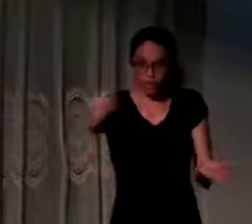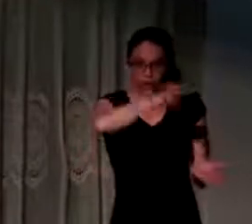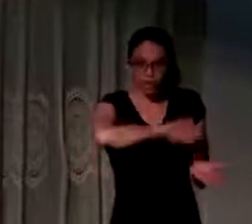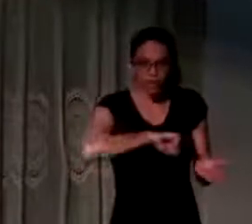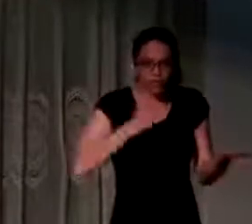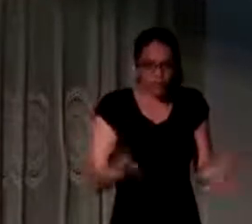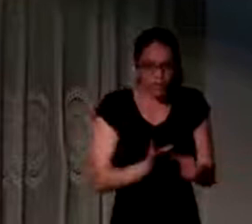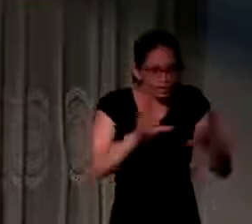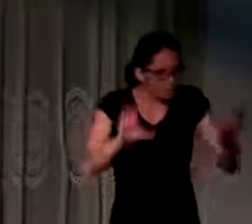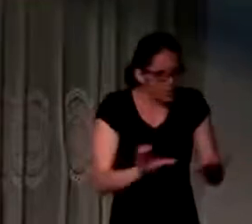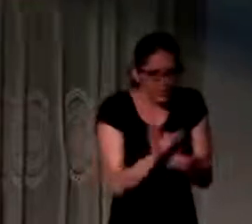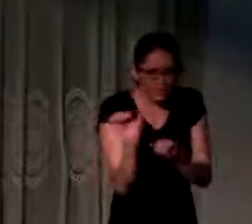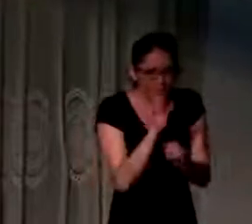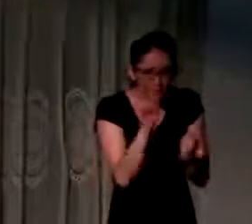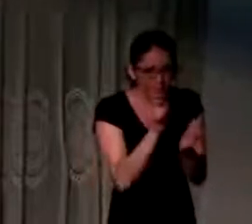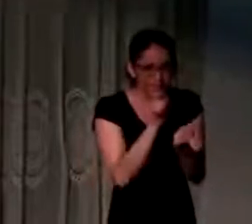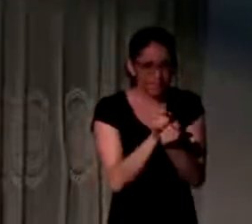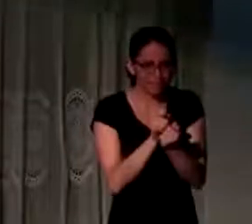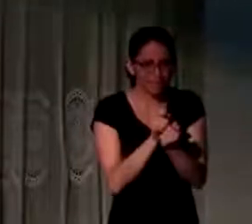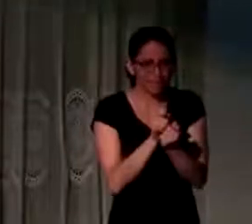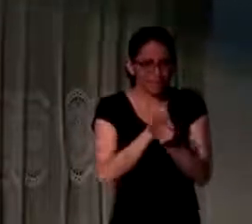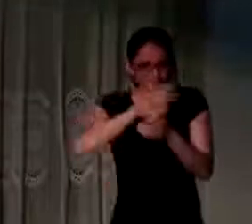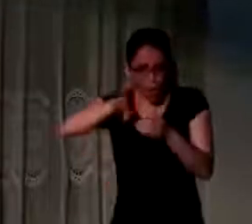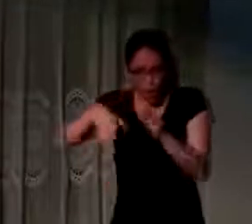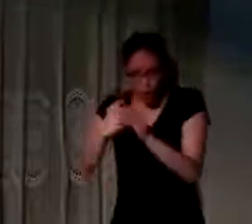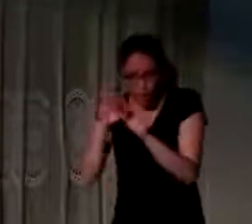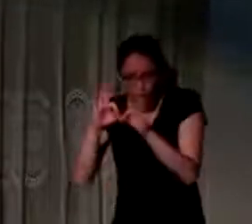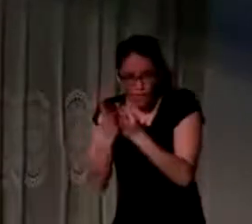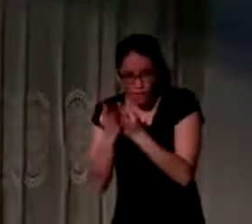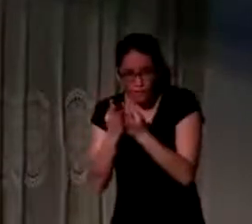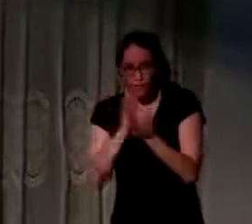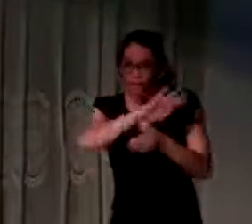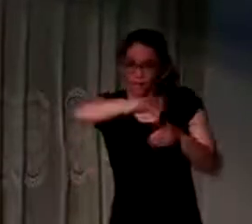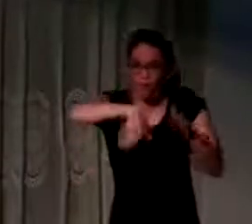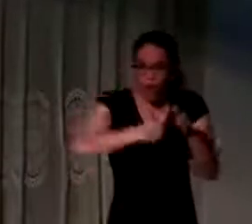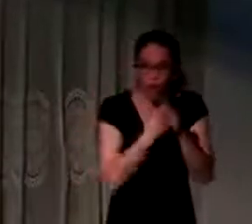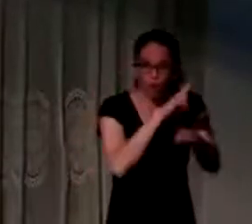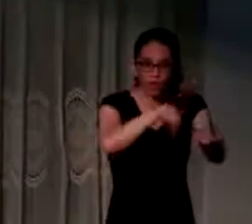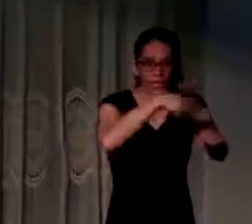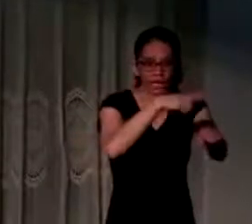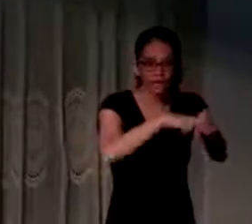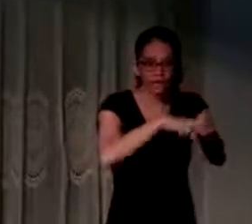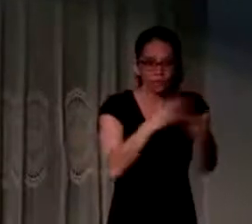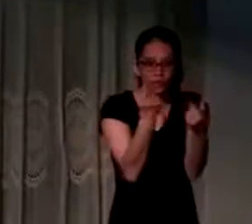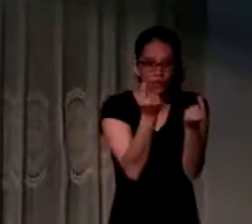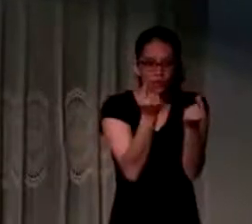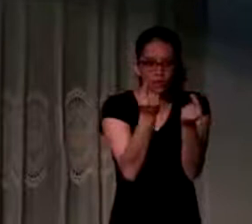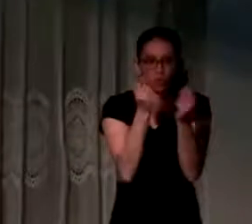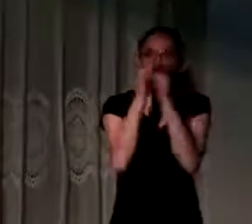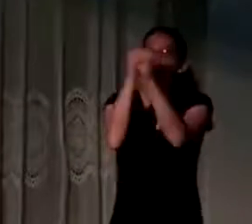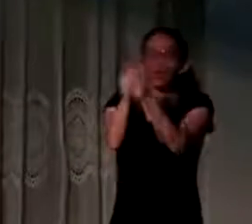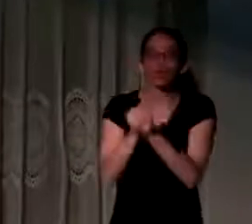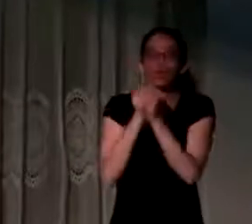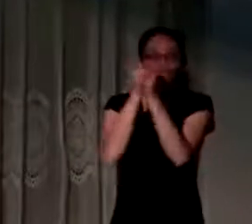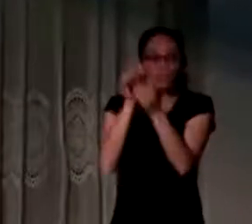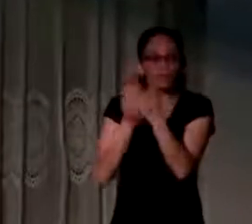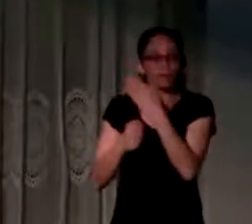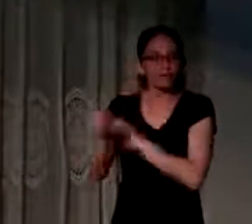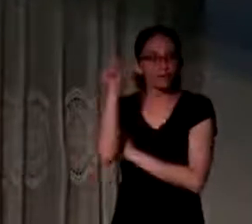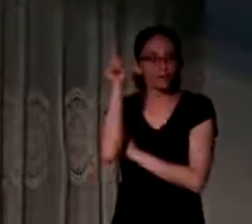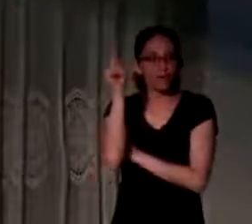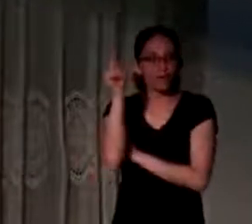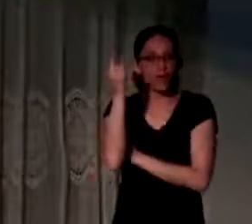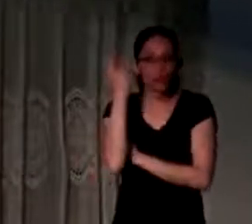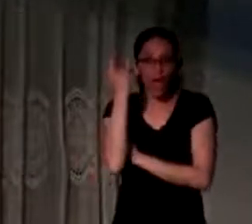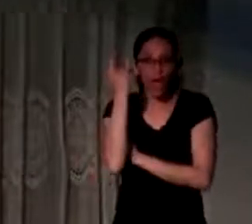All the families of all the nations shall worship before you, for the kingdom is